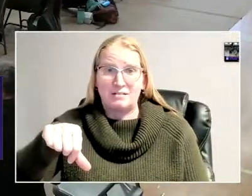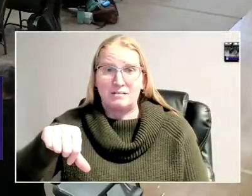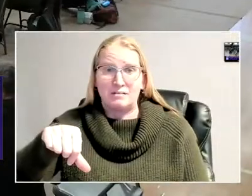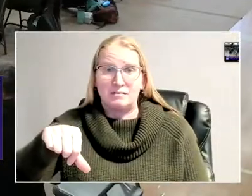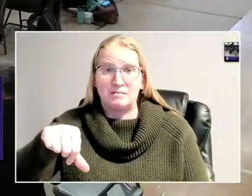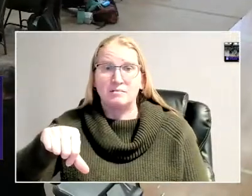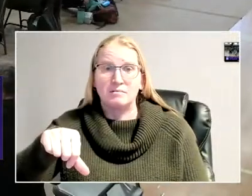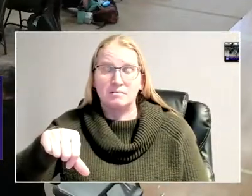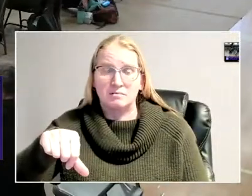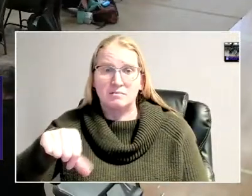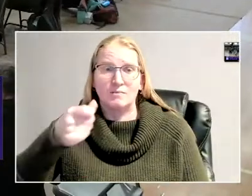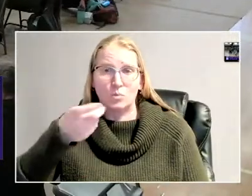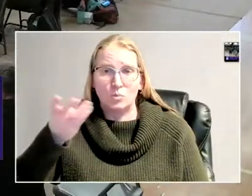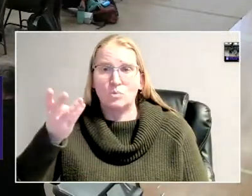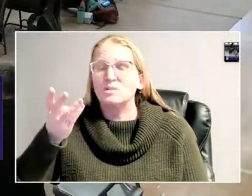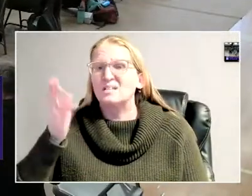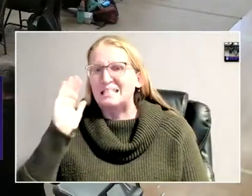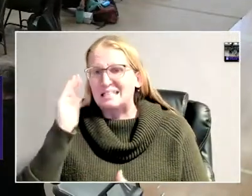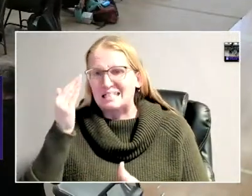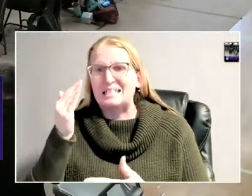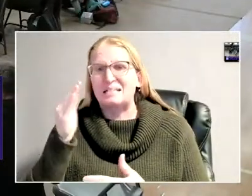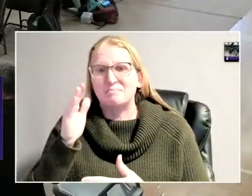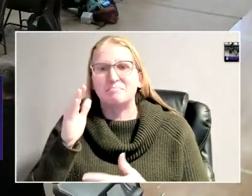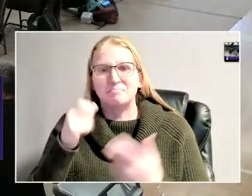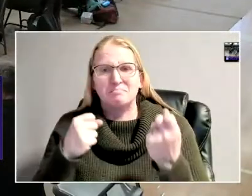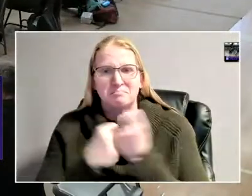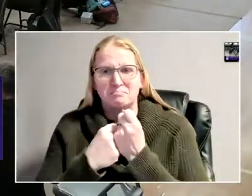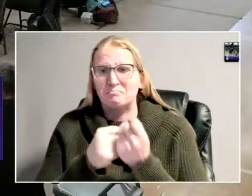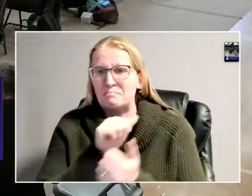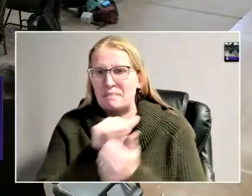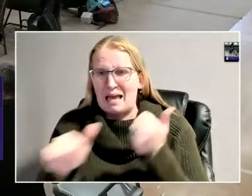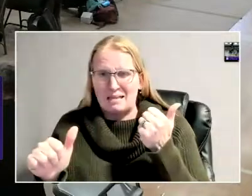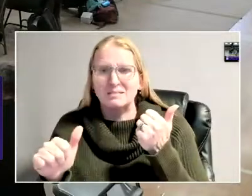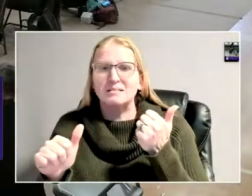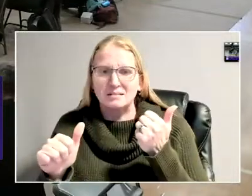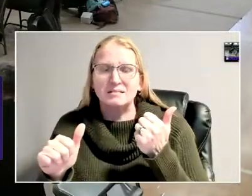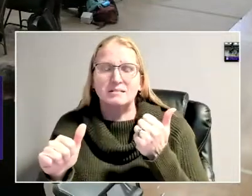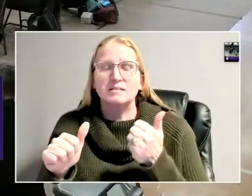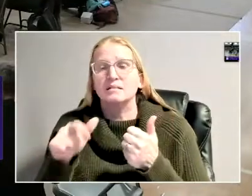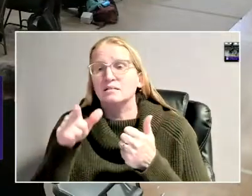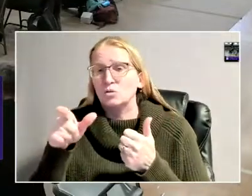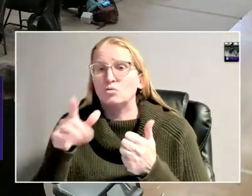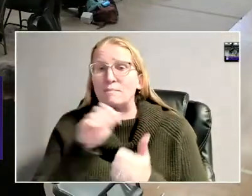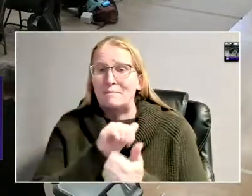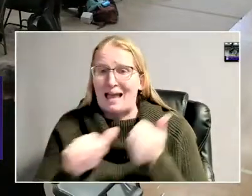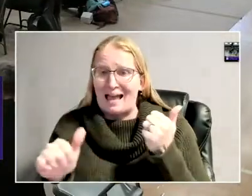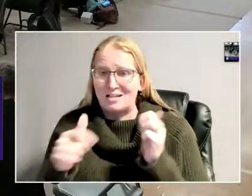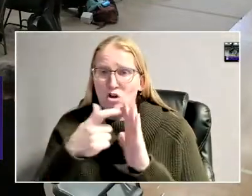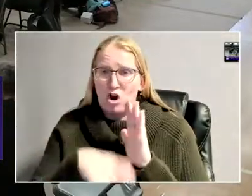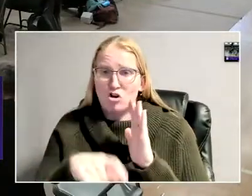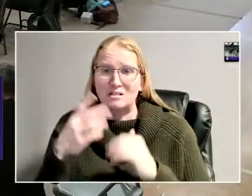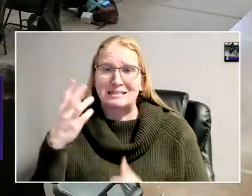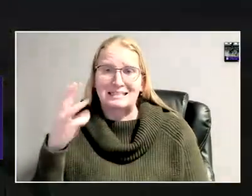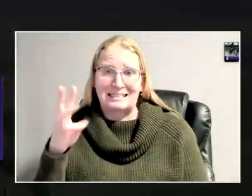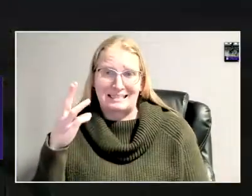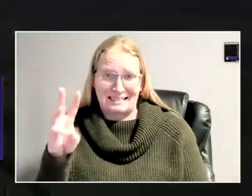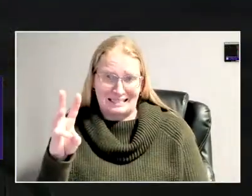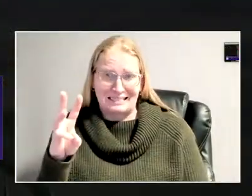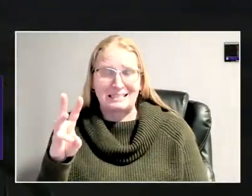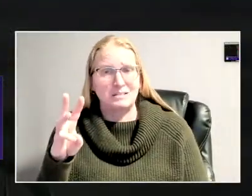Nate the eyes appear to have it the eyes do have it and you have adopted article 16 as